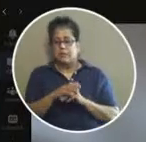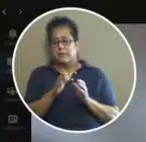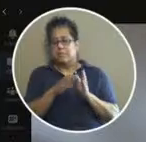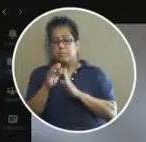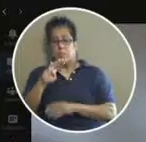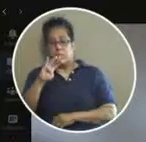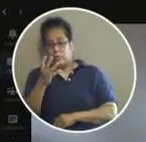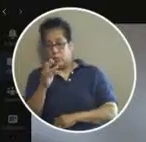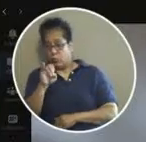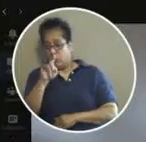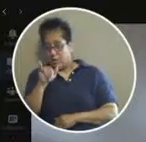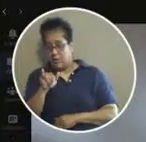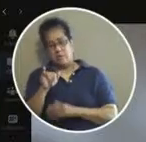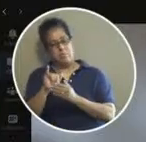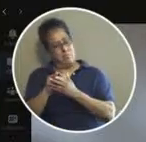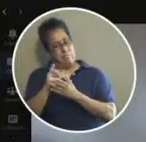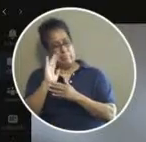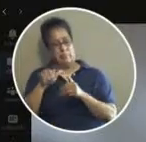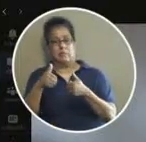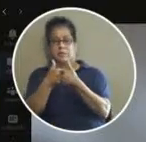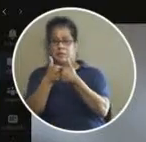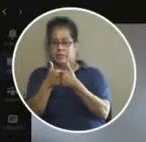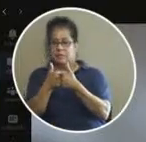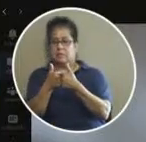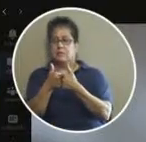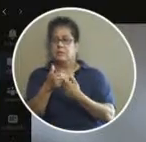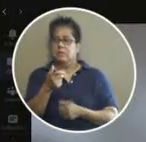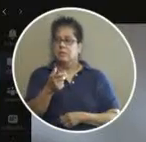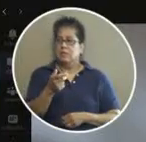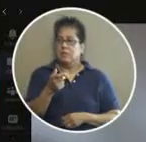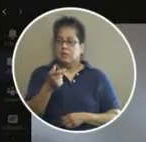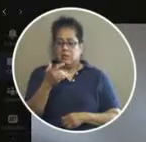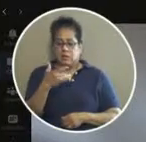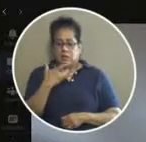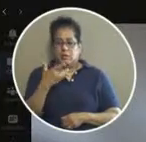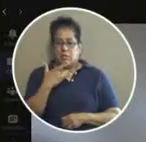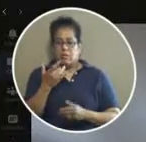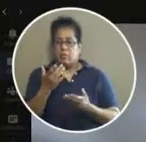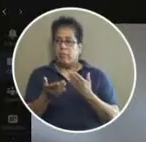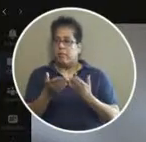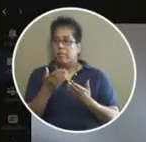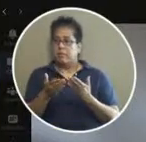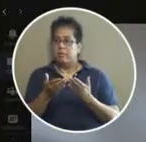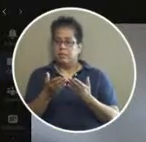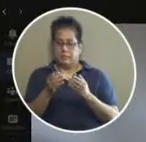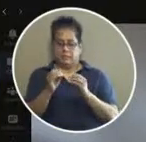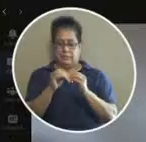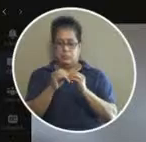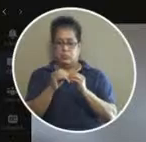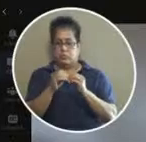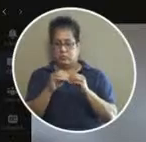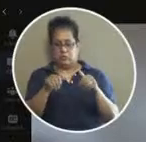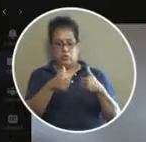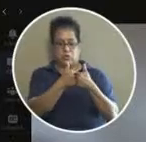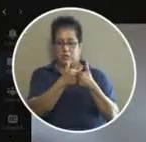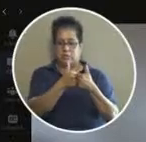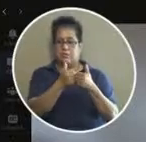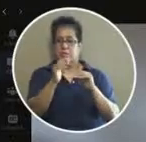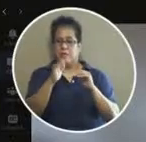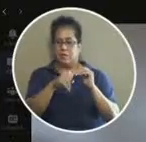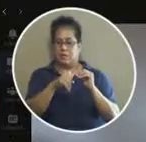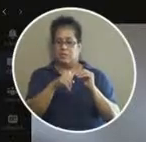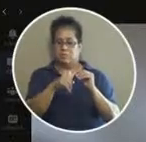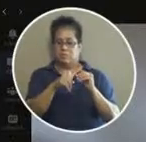up, amazing challenge. I believe that it might be more of a challenge than Memorial